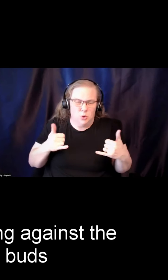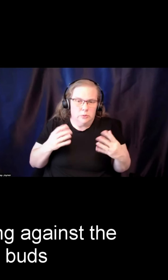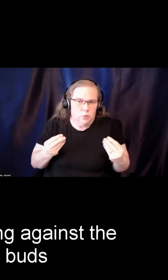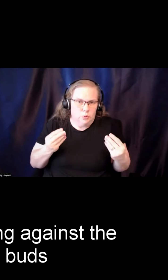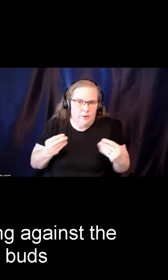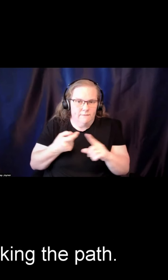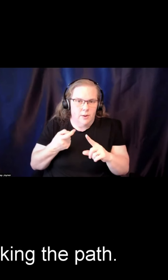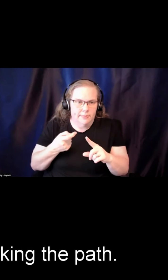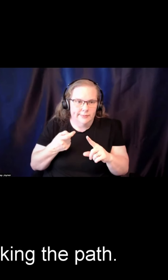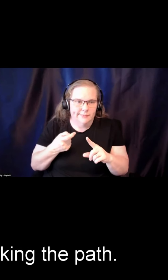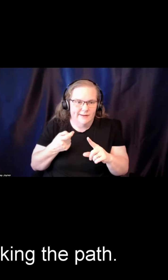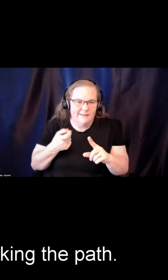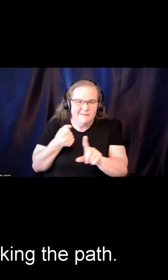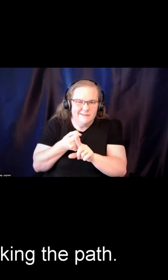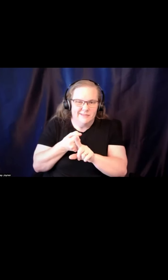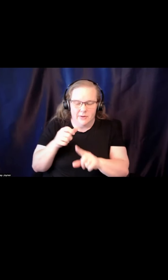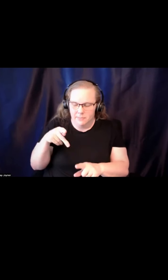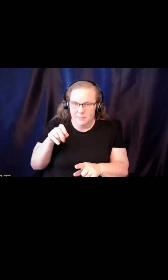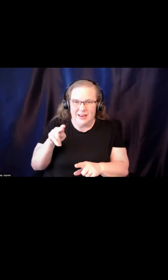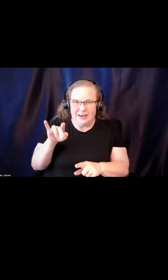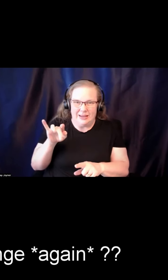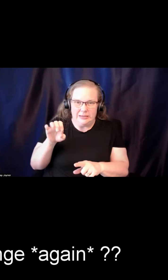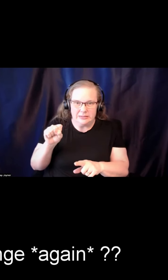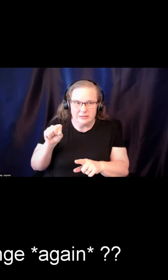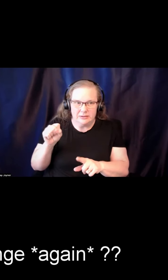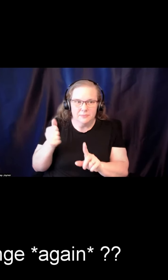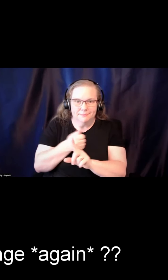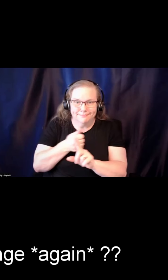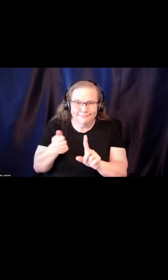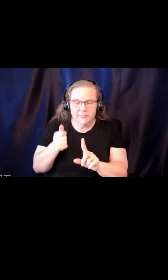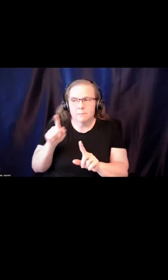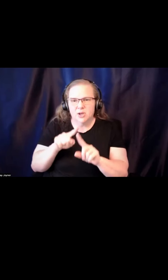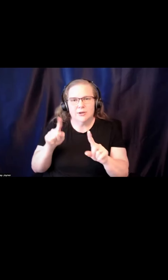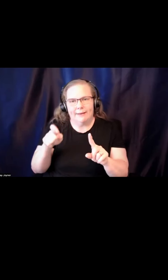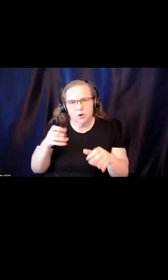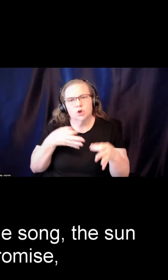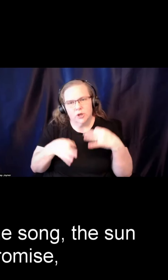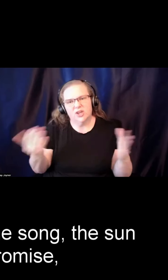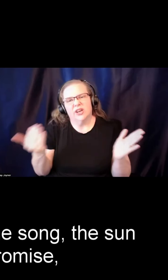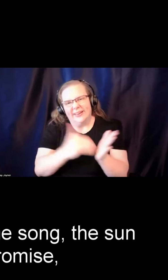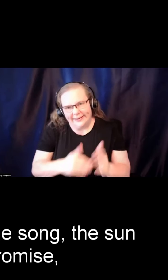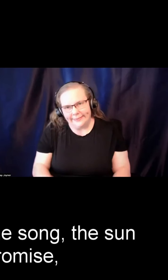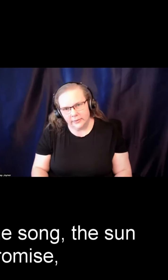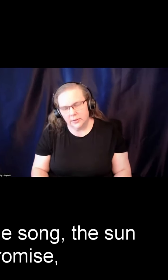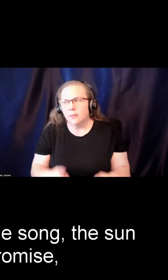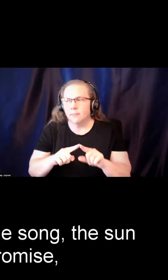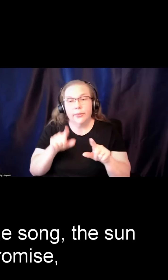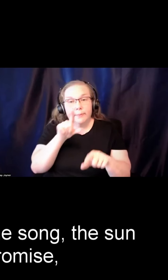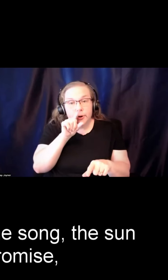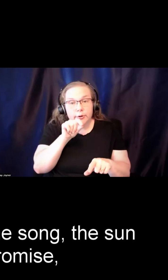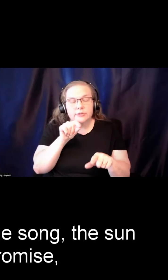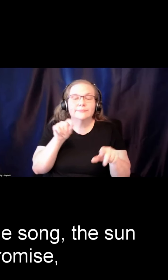the tight-fisted buds of the peonies flanking the path. She have to change again? The birds are in prime